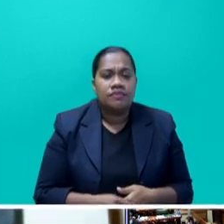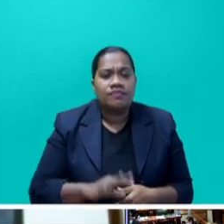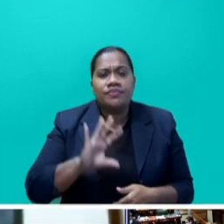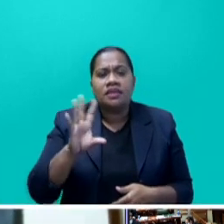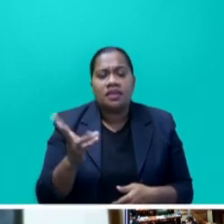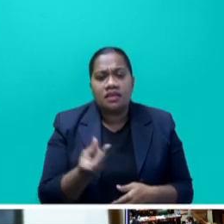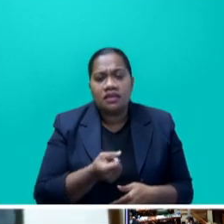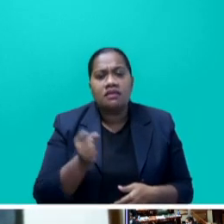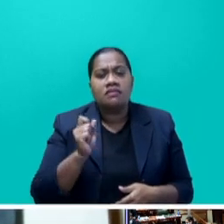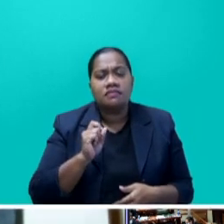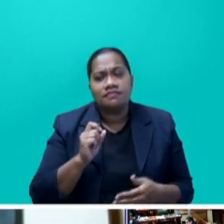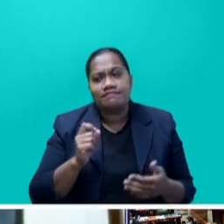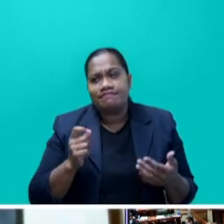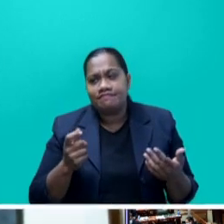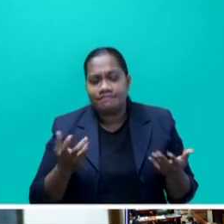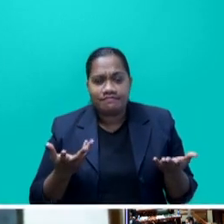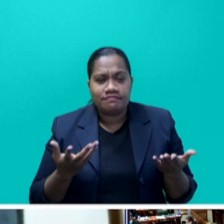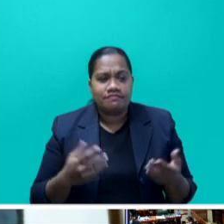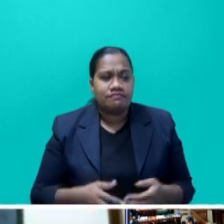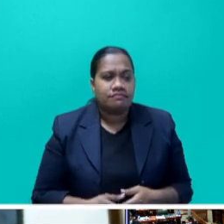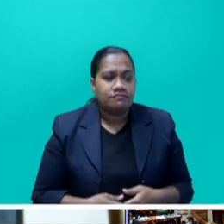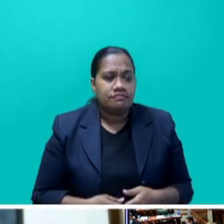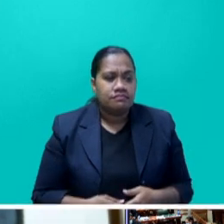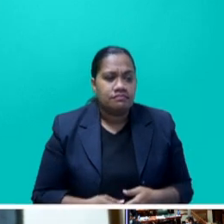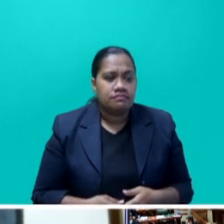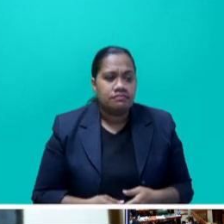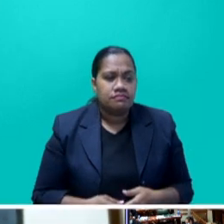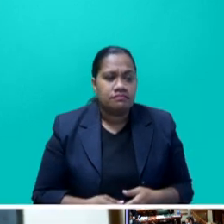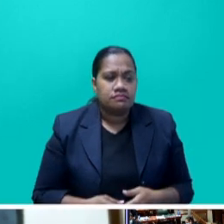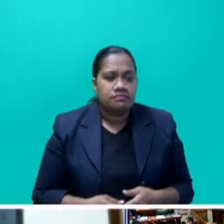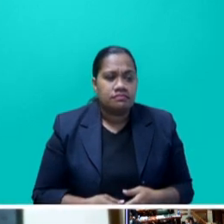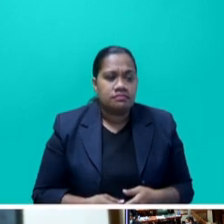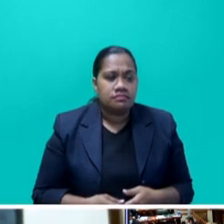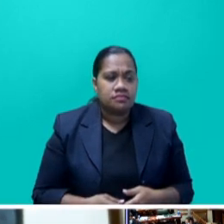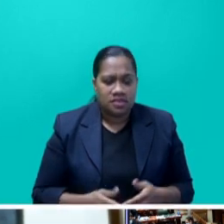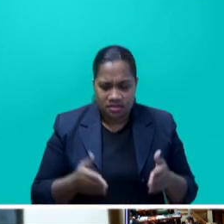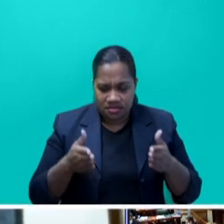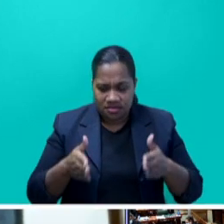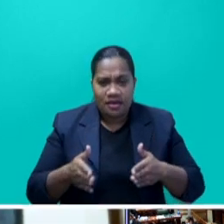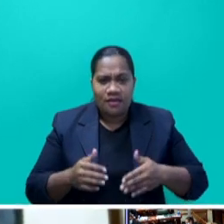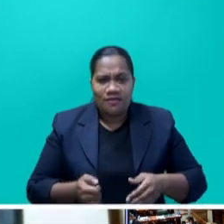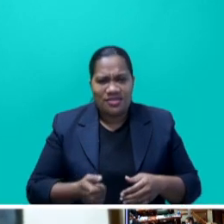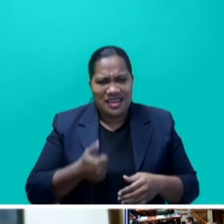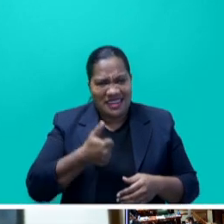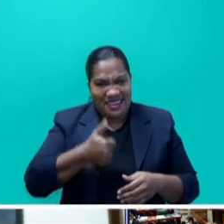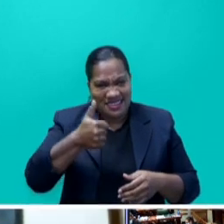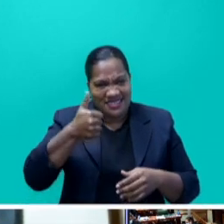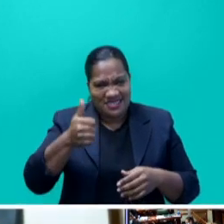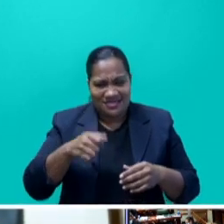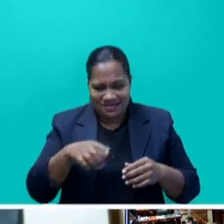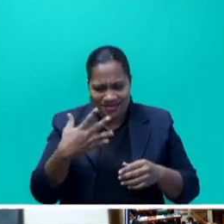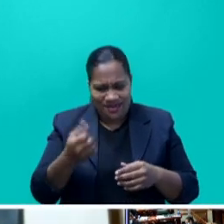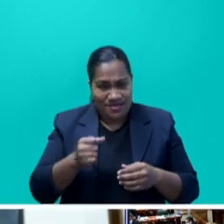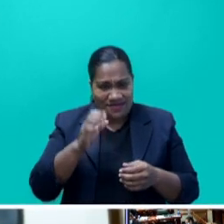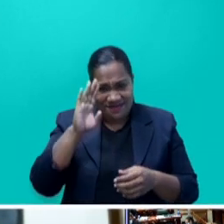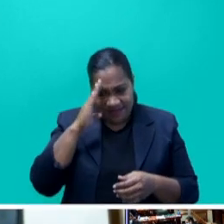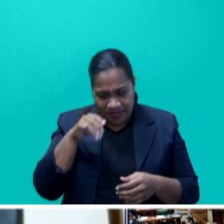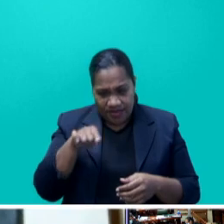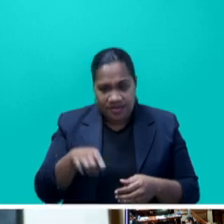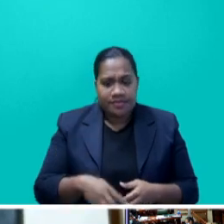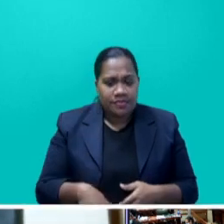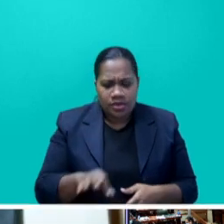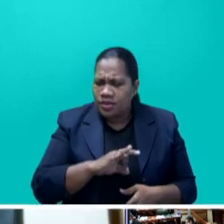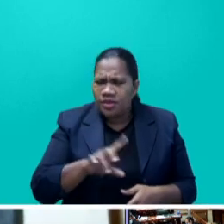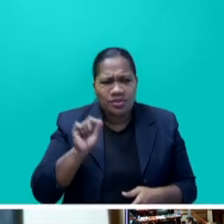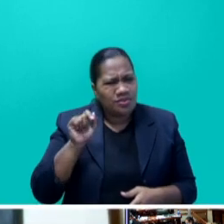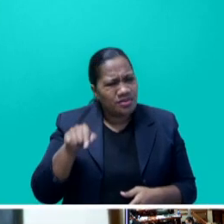these, live reactions to statements they make or policies. We don't do that. We actually look at the long term.